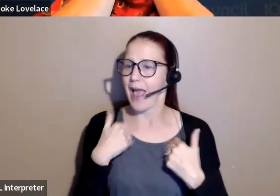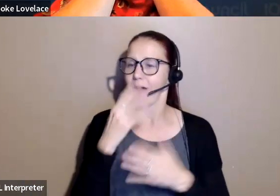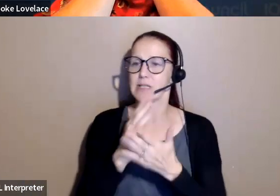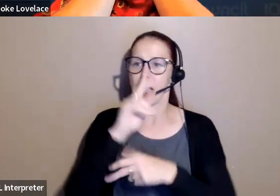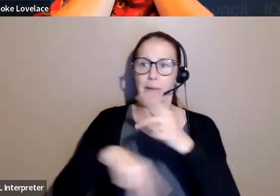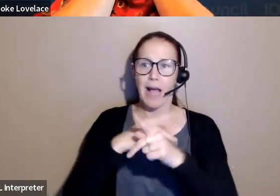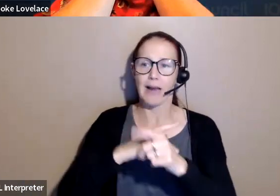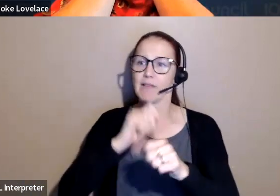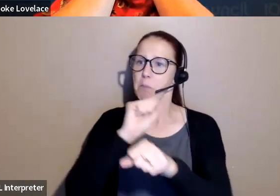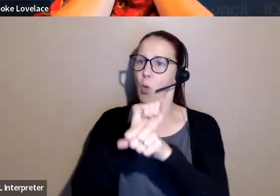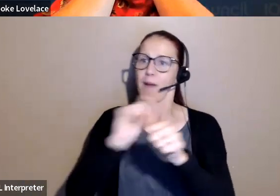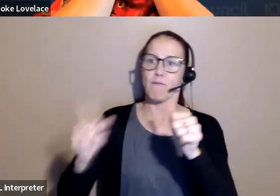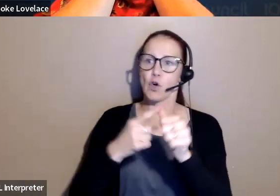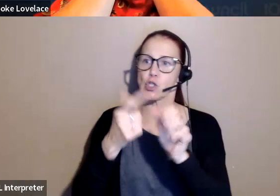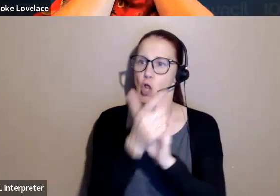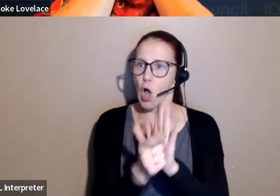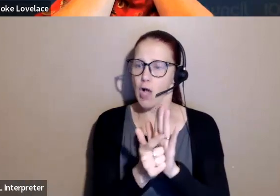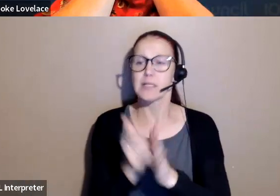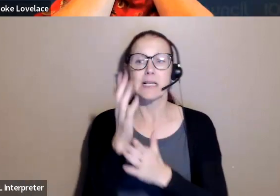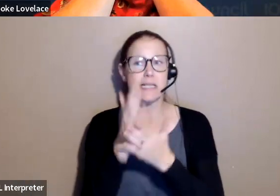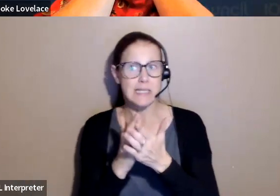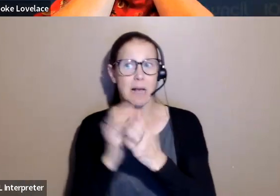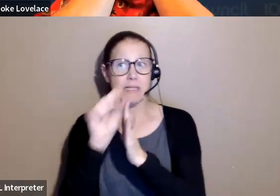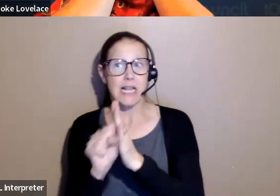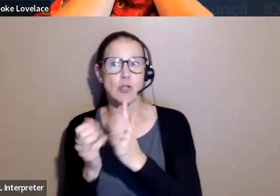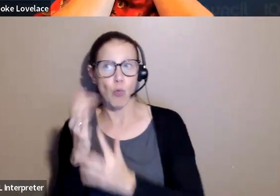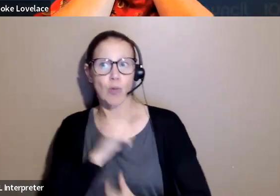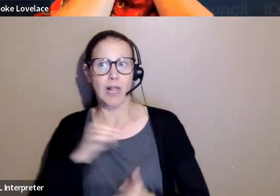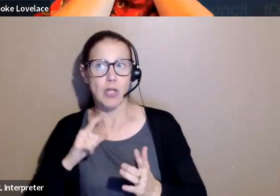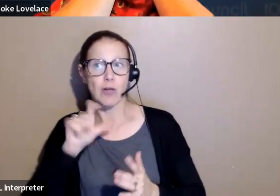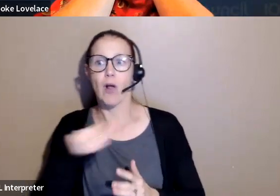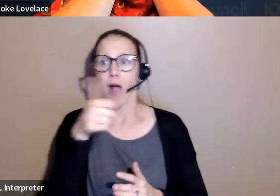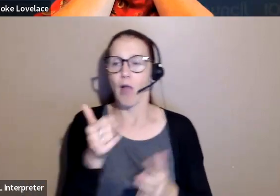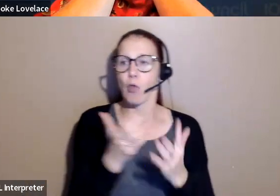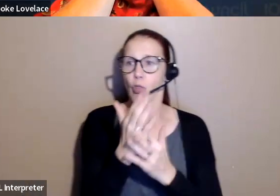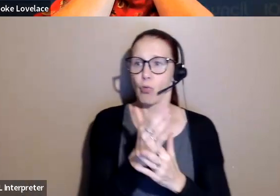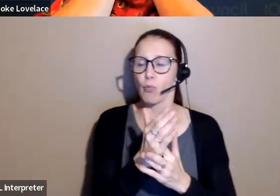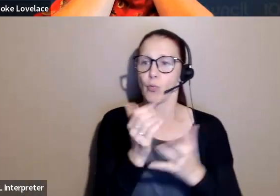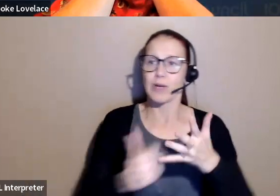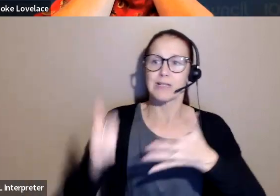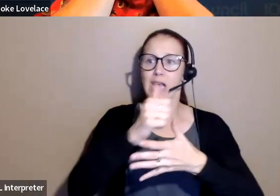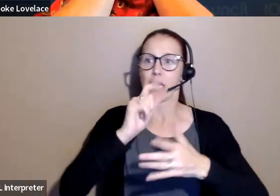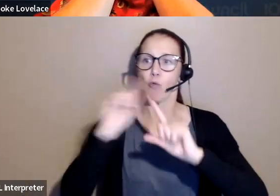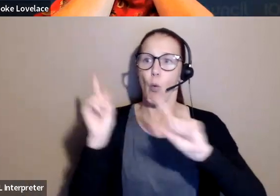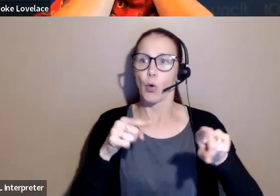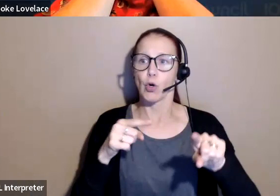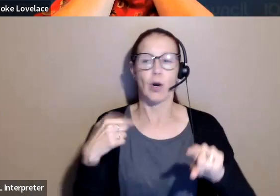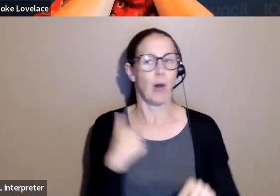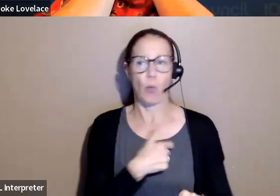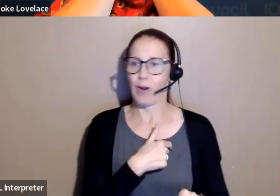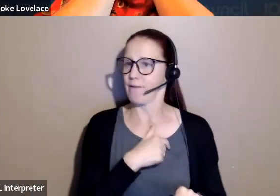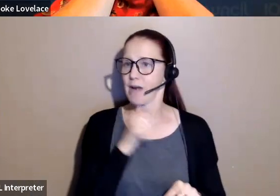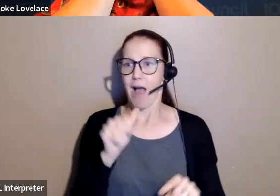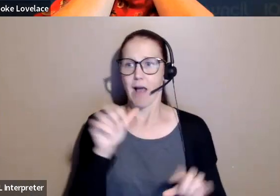first laws. Some states have done it through their legislature, others have done it through executive order, and we have not